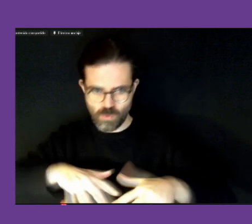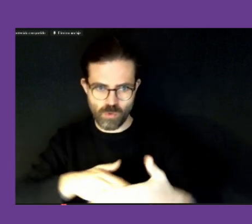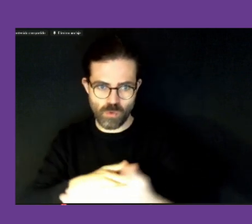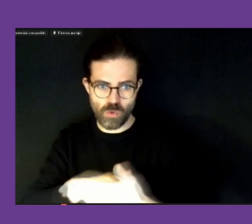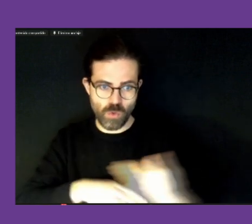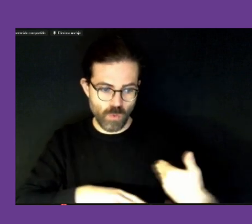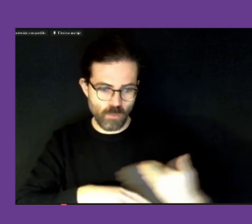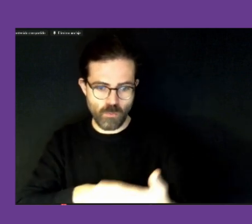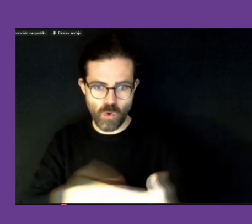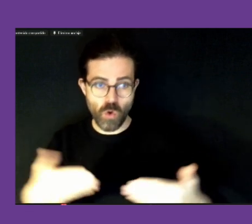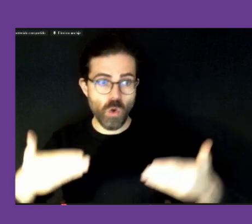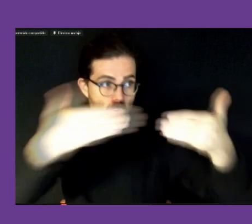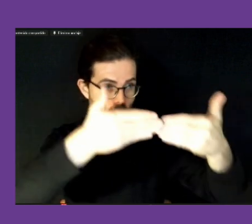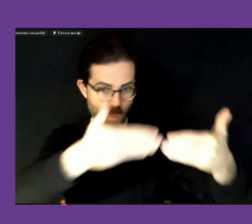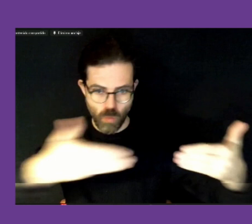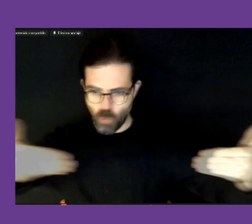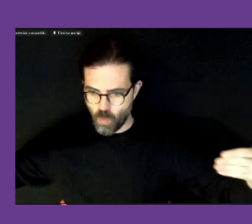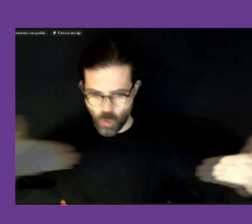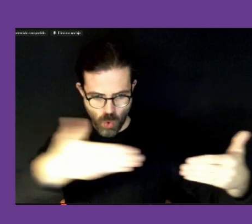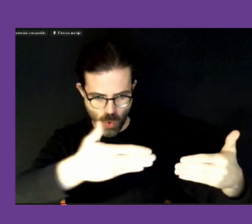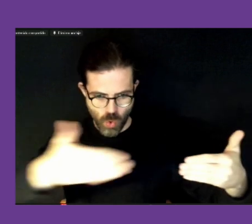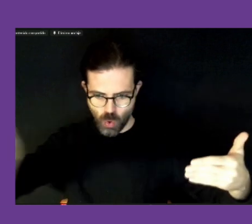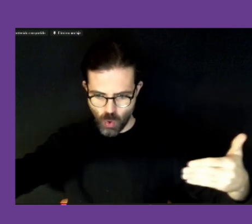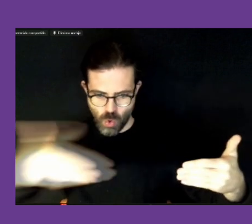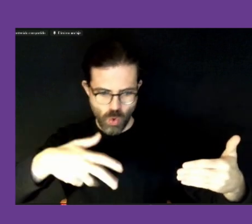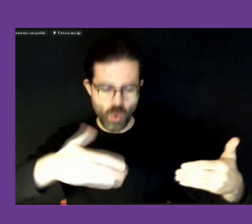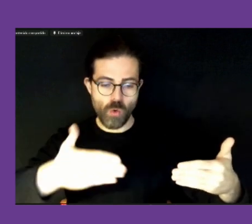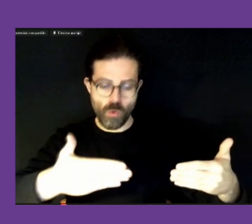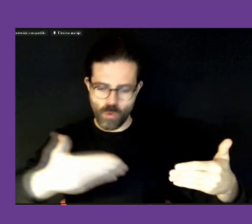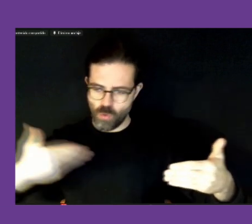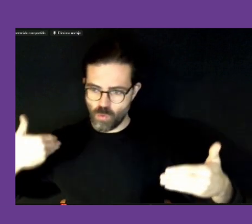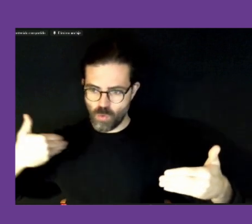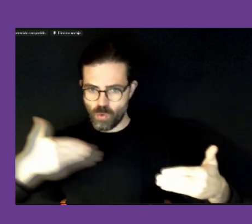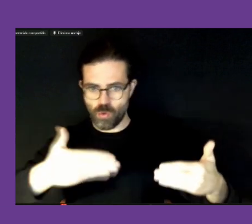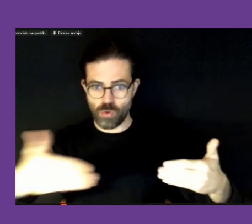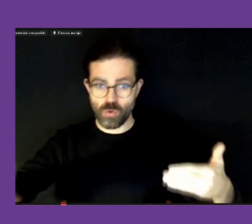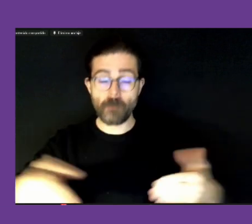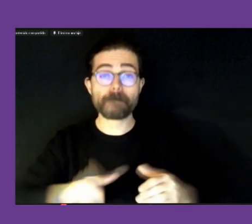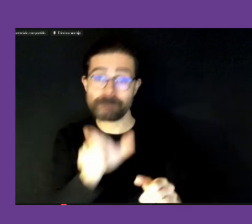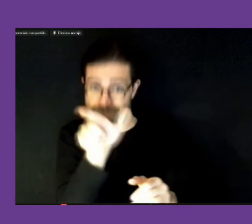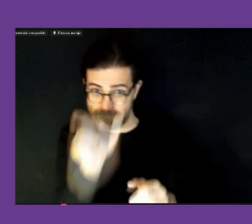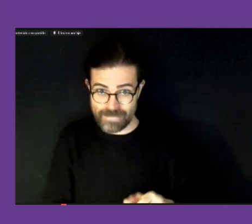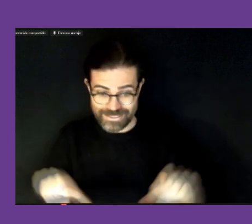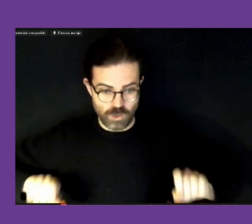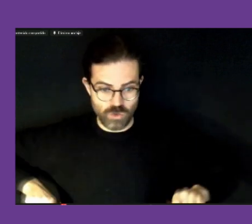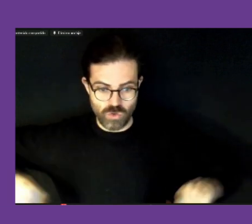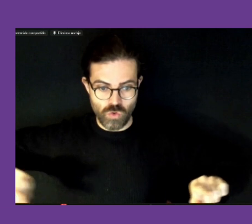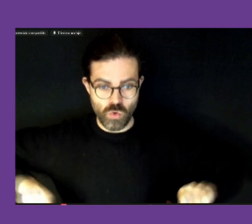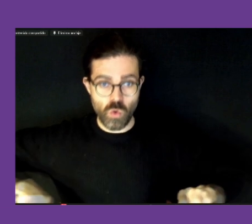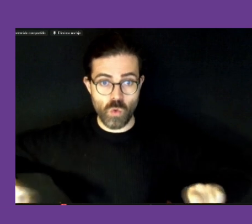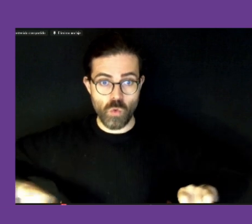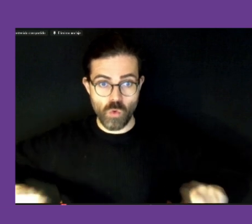wall that is perpendicular to the doorway to allow opening of the door by a person using a wheel mobility device or a